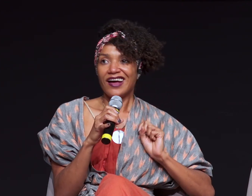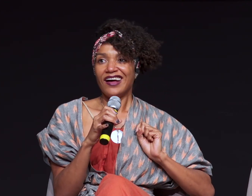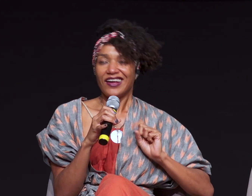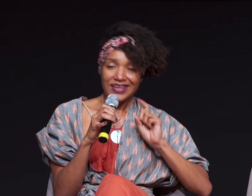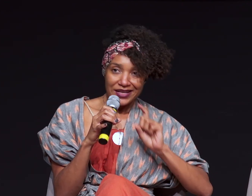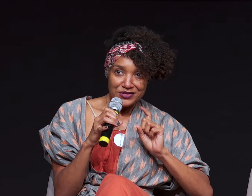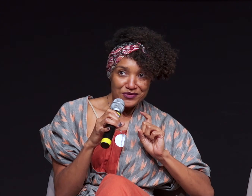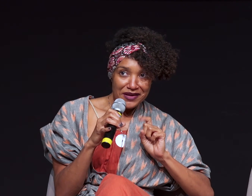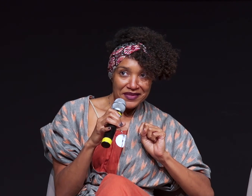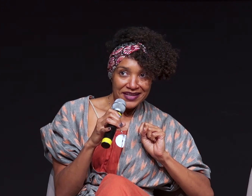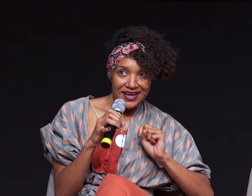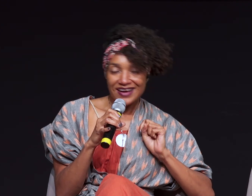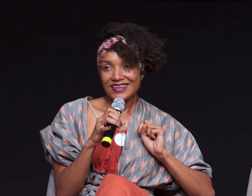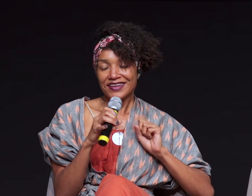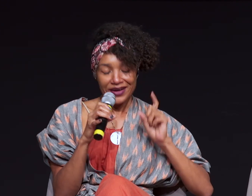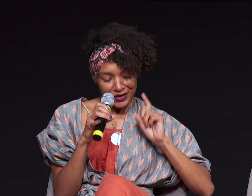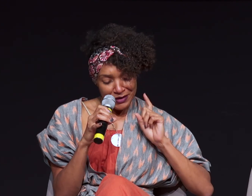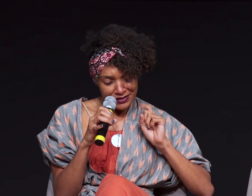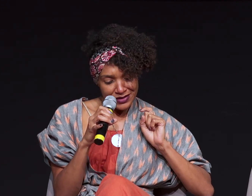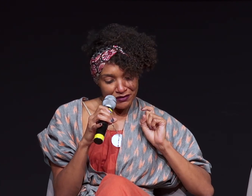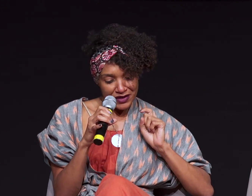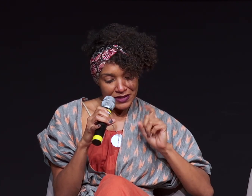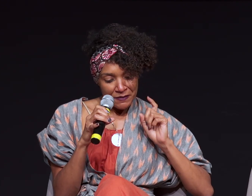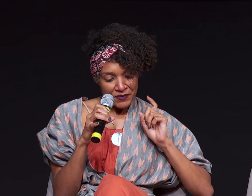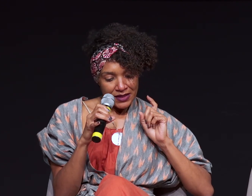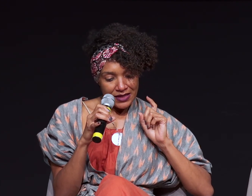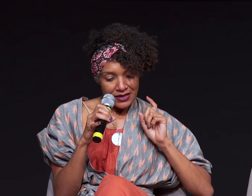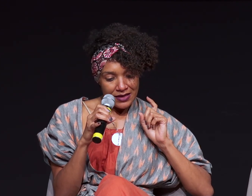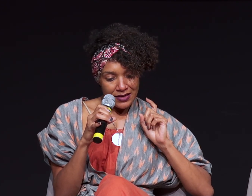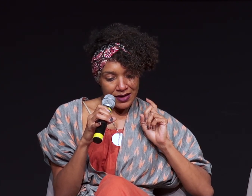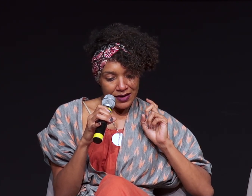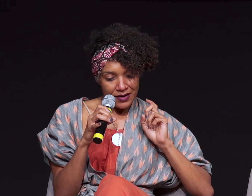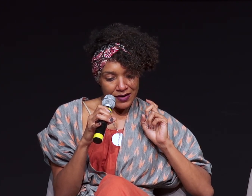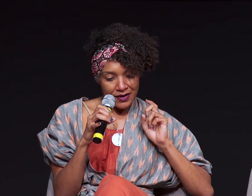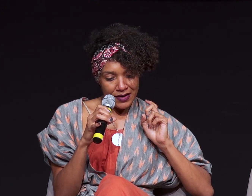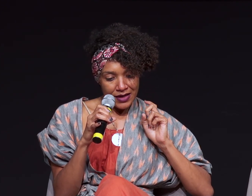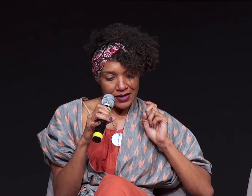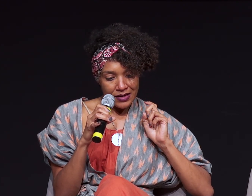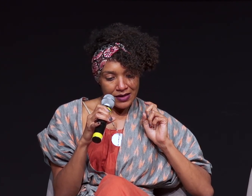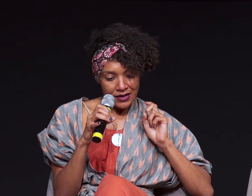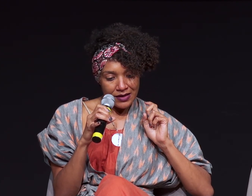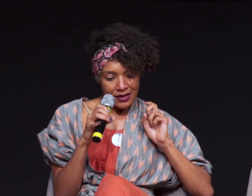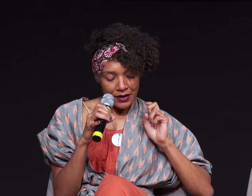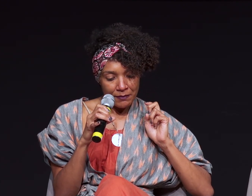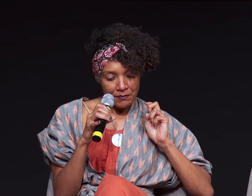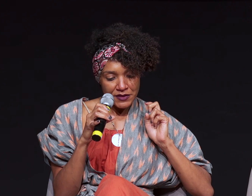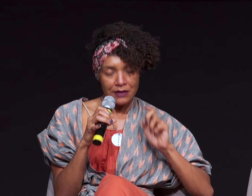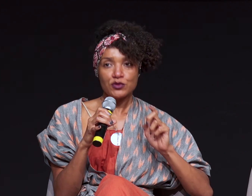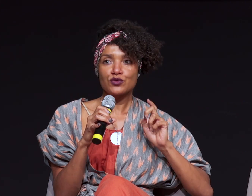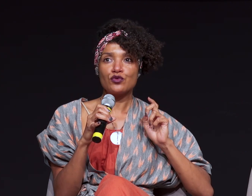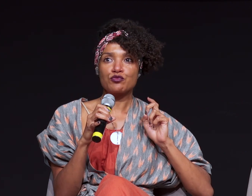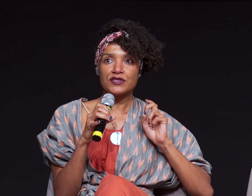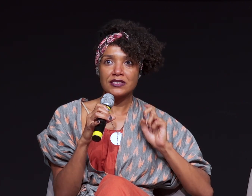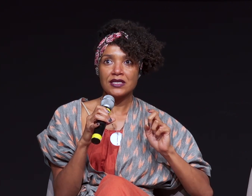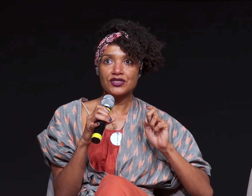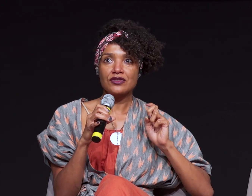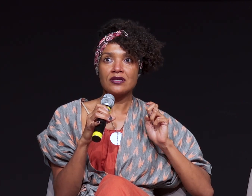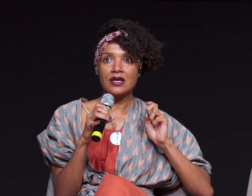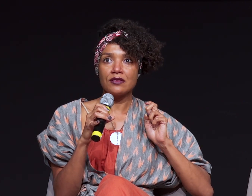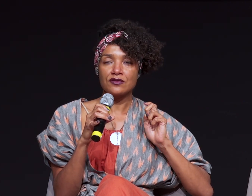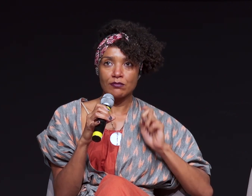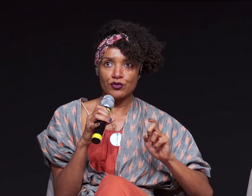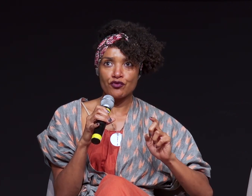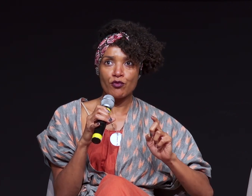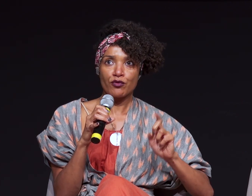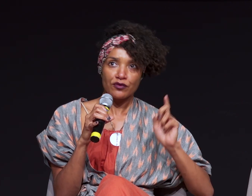it, again in 2009, now can I think of it, in a Samba School's